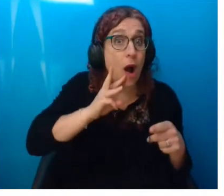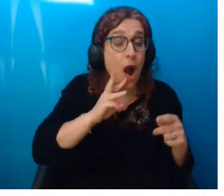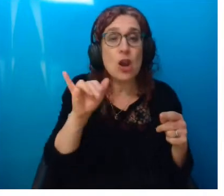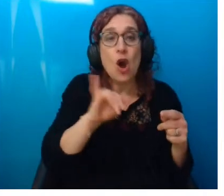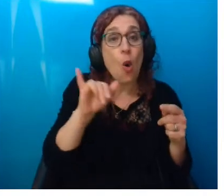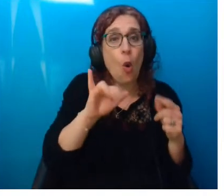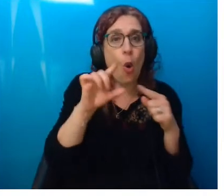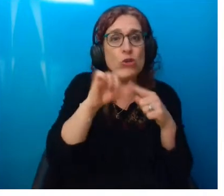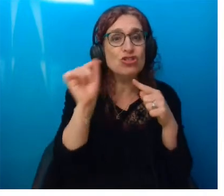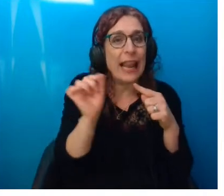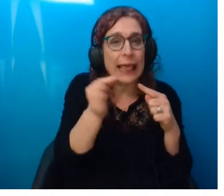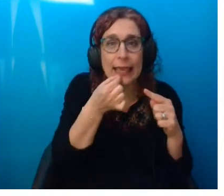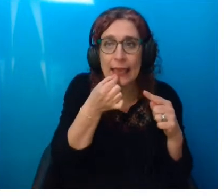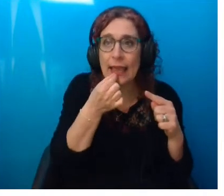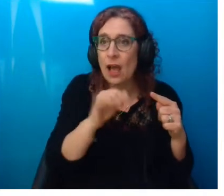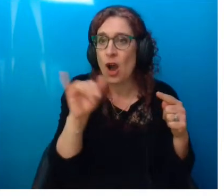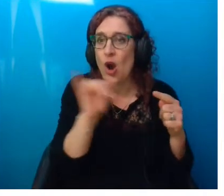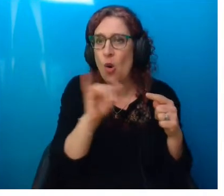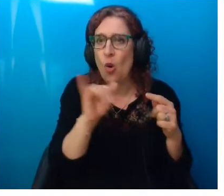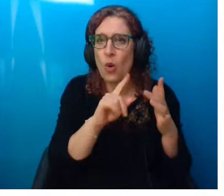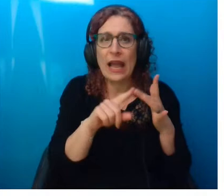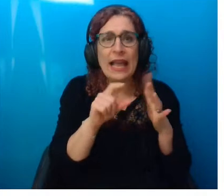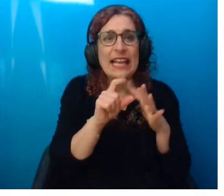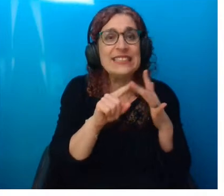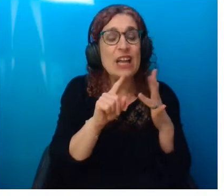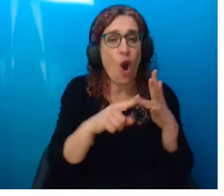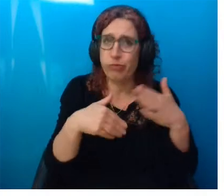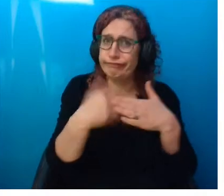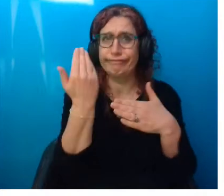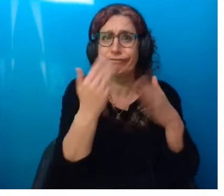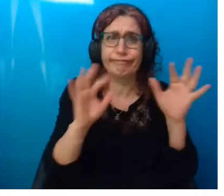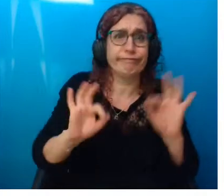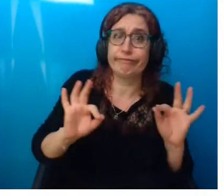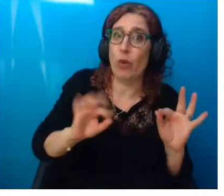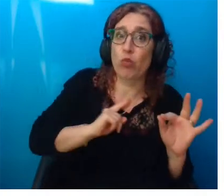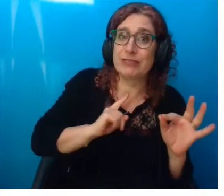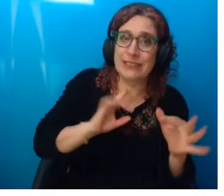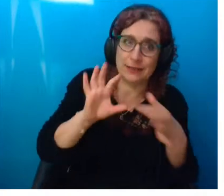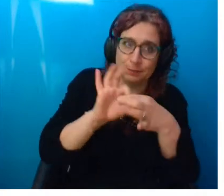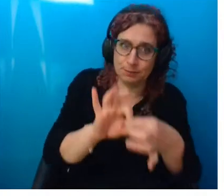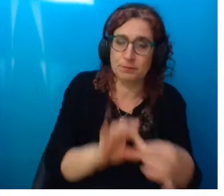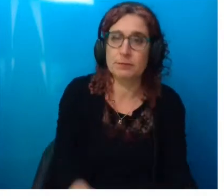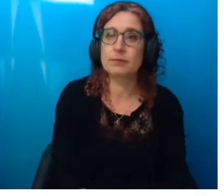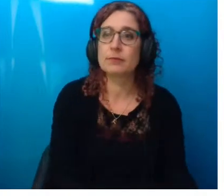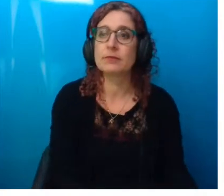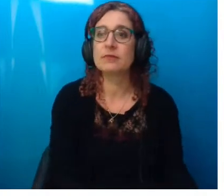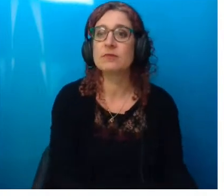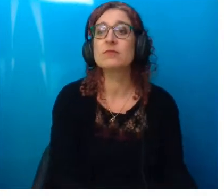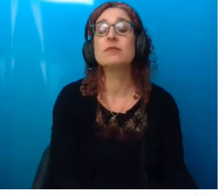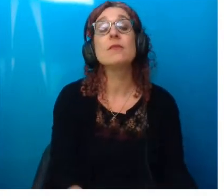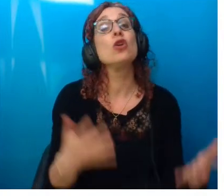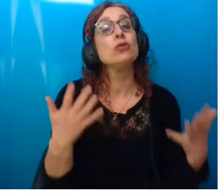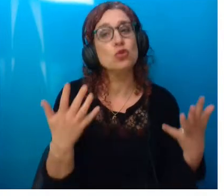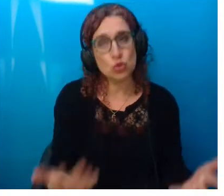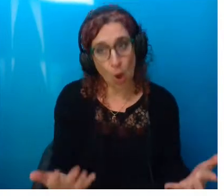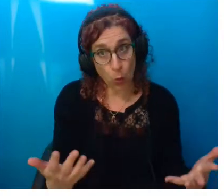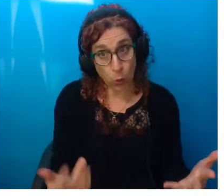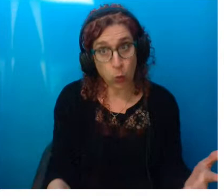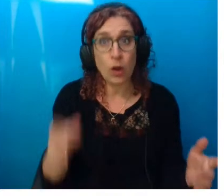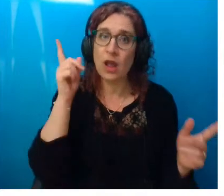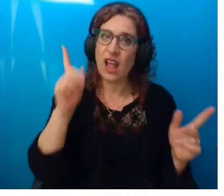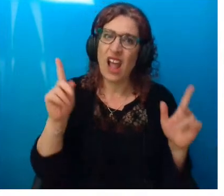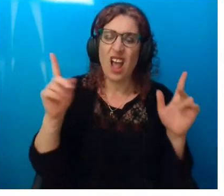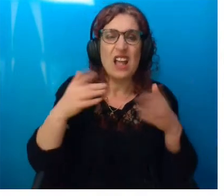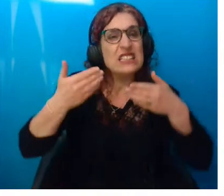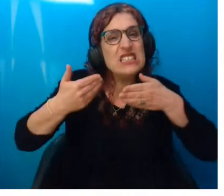is no clear cause for it. So what is seasonal allergic rhinitis? It's an allergic sensitivity